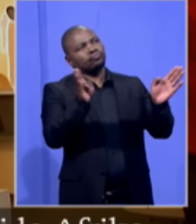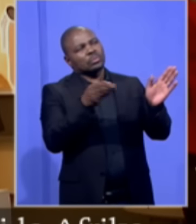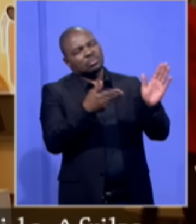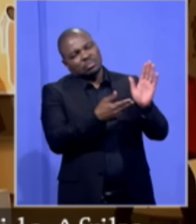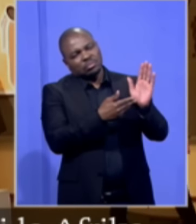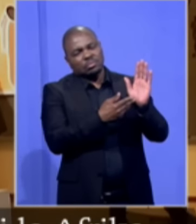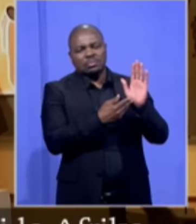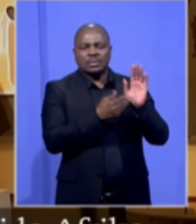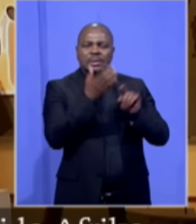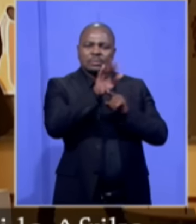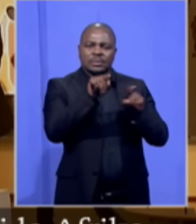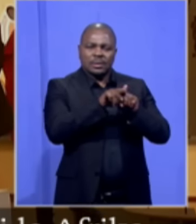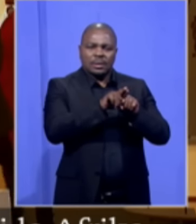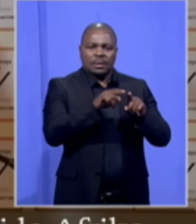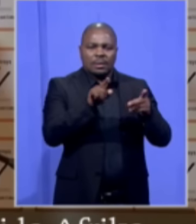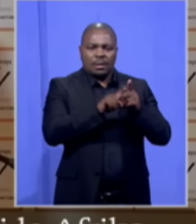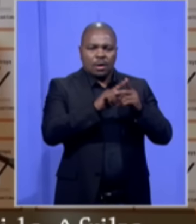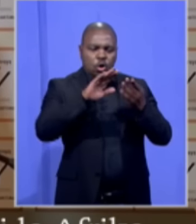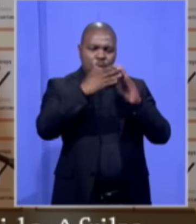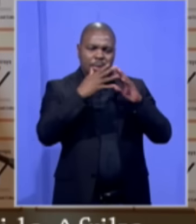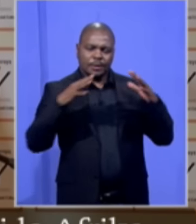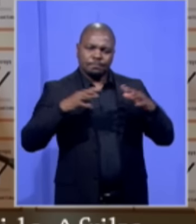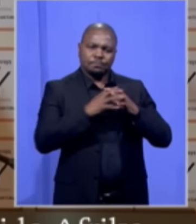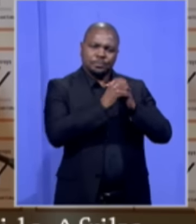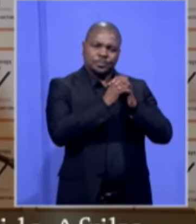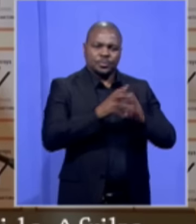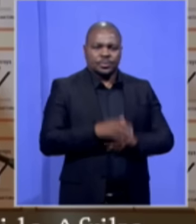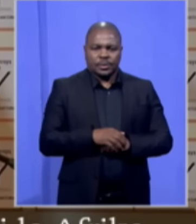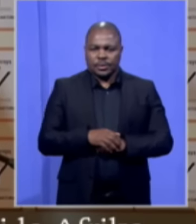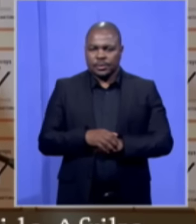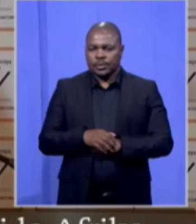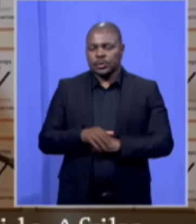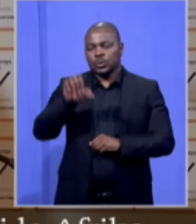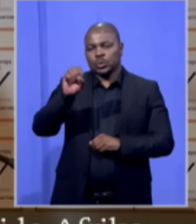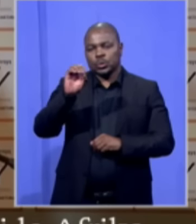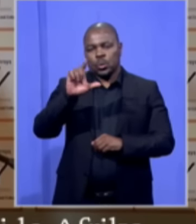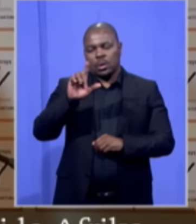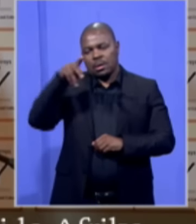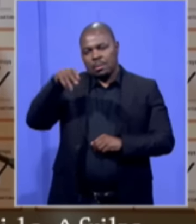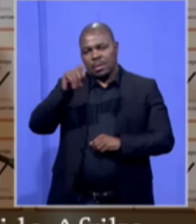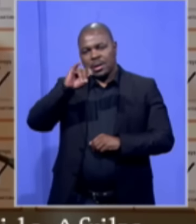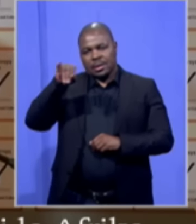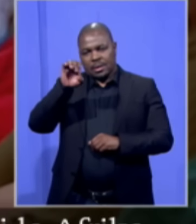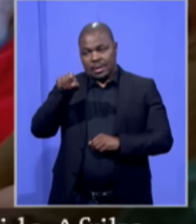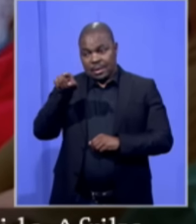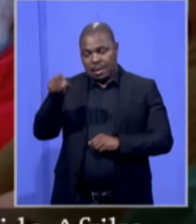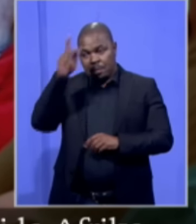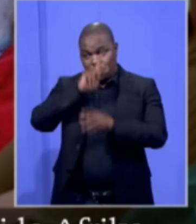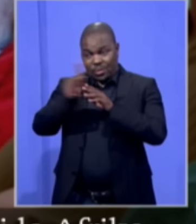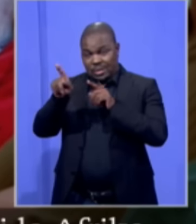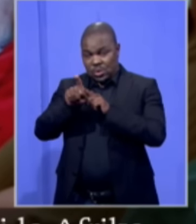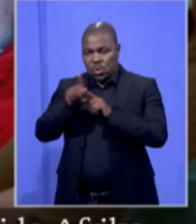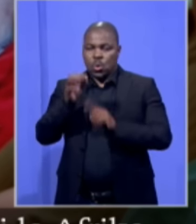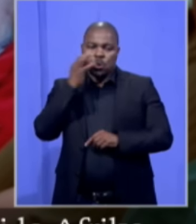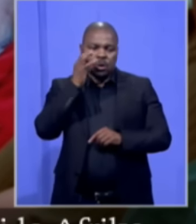about community cohesion. Go ya ka professor ya University ya Salt Lake, dipontsho tse pedi tse ga